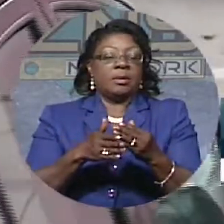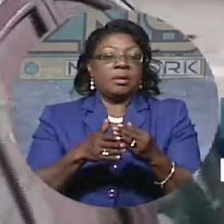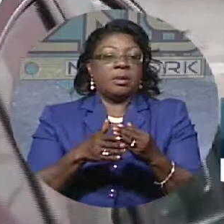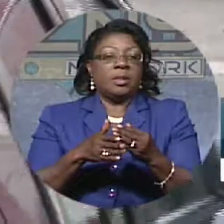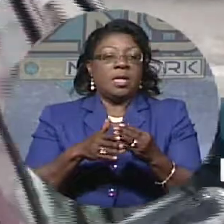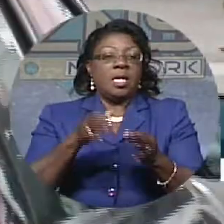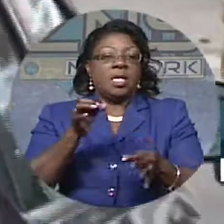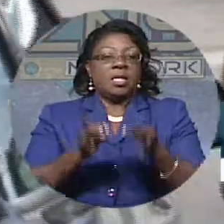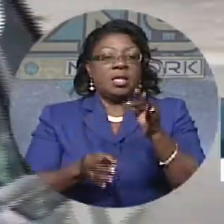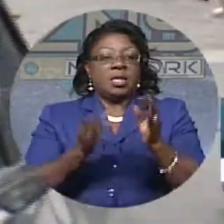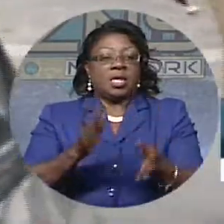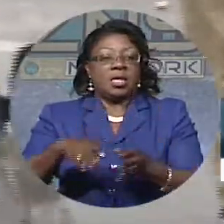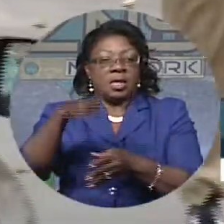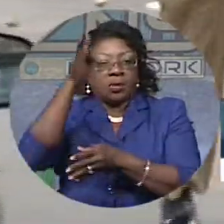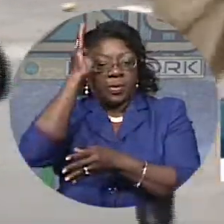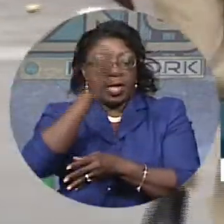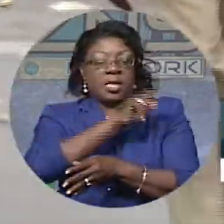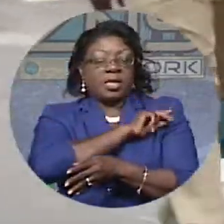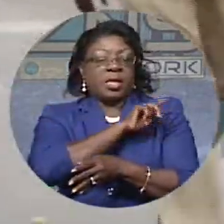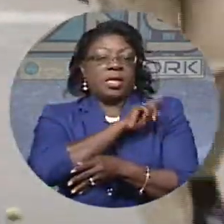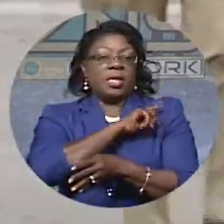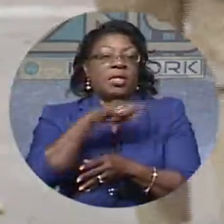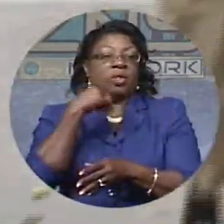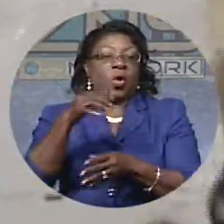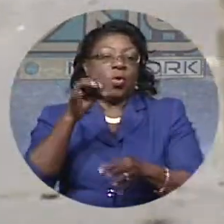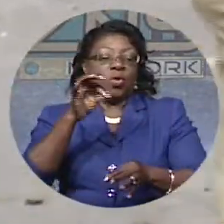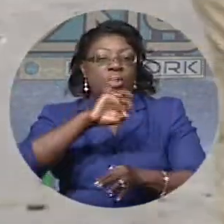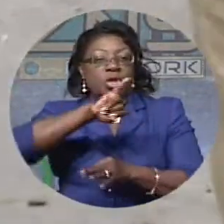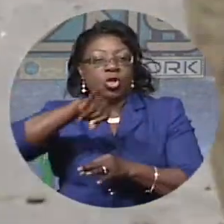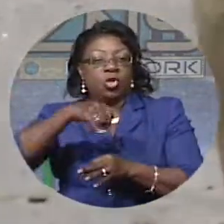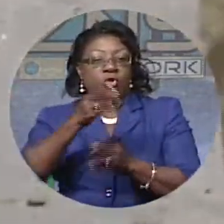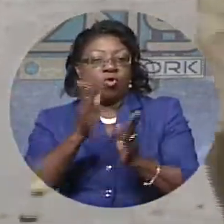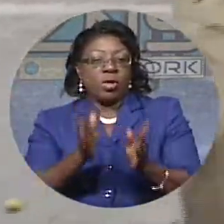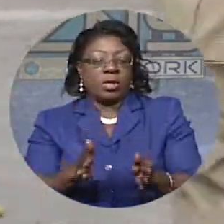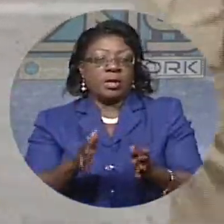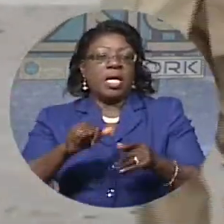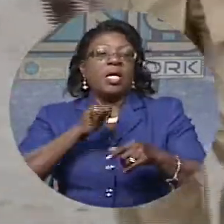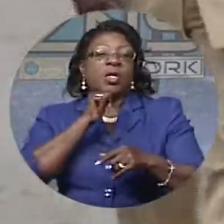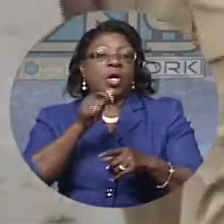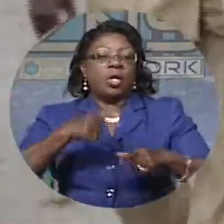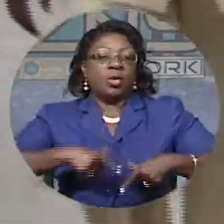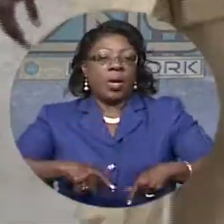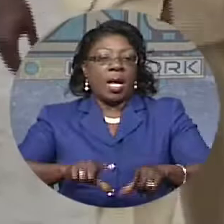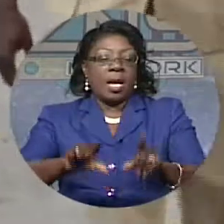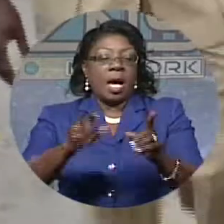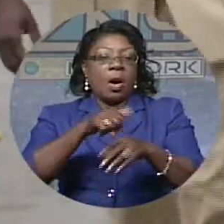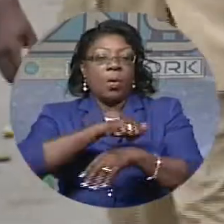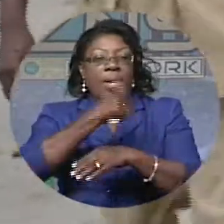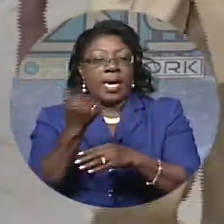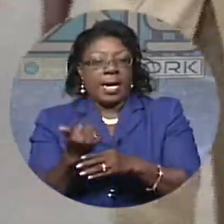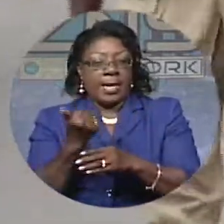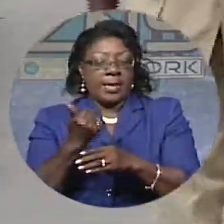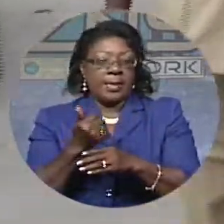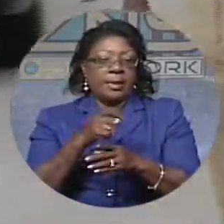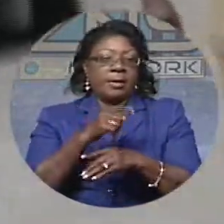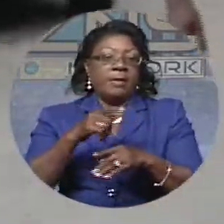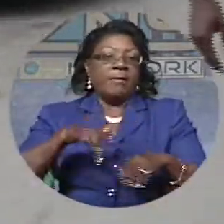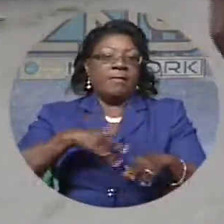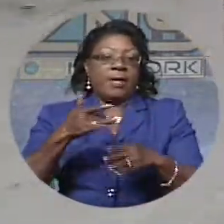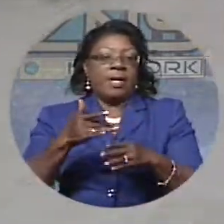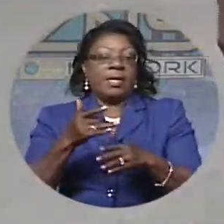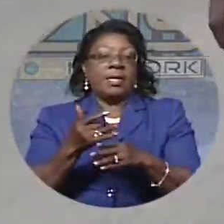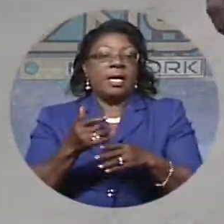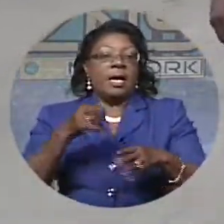The judge in the Kofi Goodman murder trial expected to wrap up his summation tomorrow after spending the better part of the day reviewing the evidence